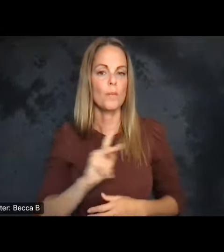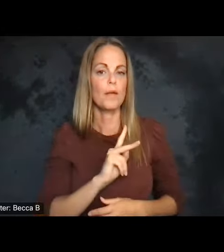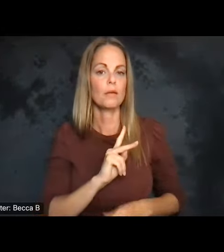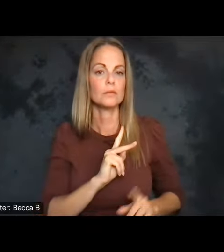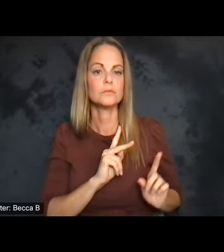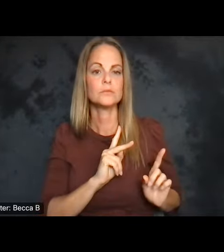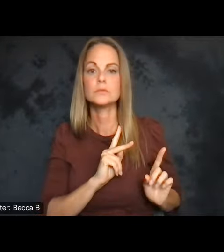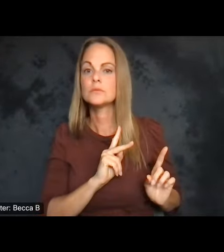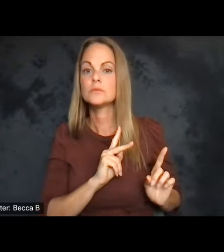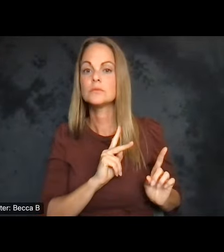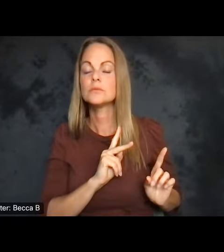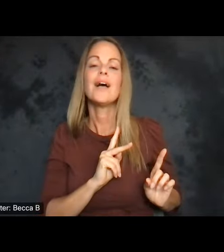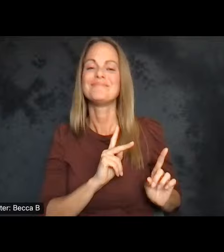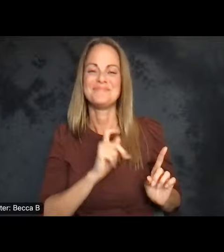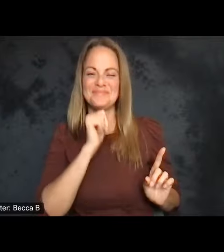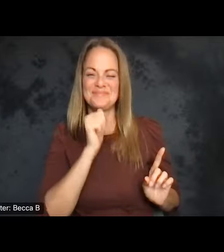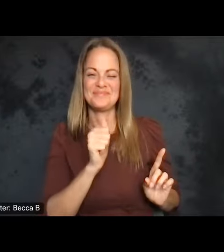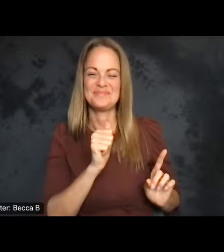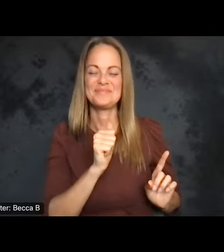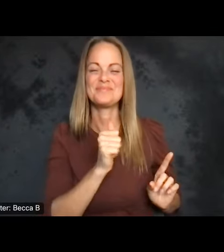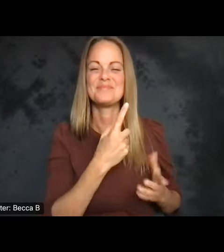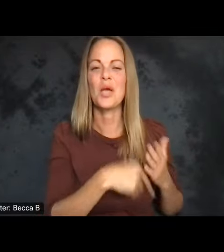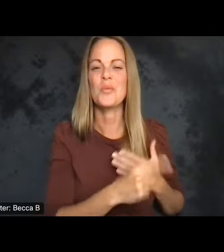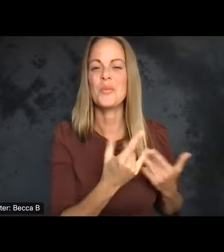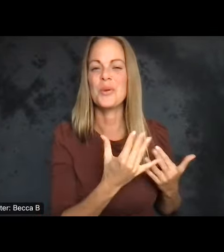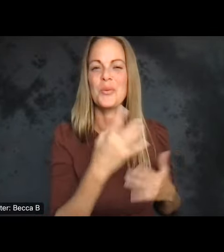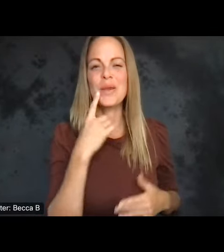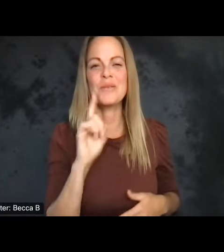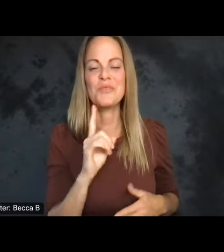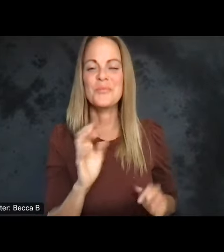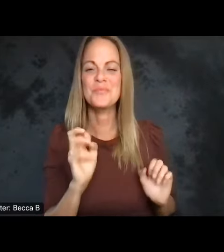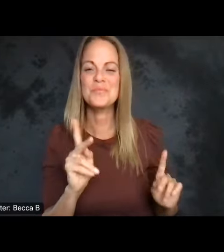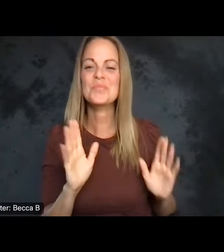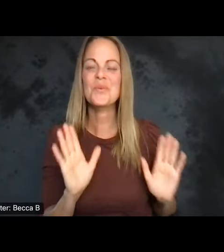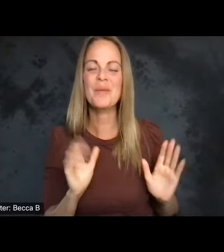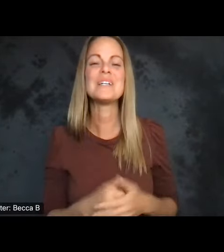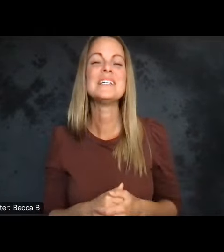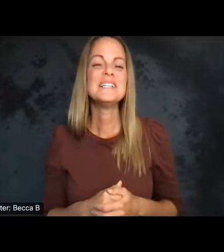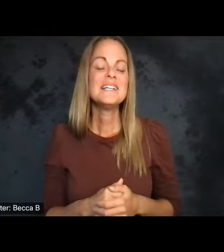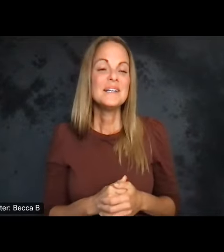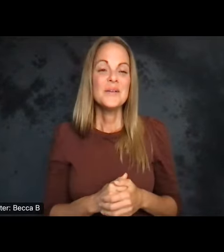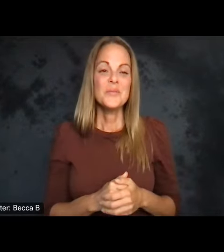no, that's not it. So, all righty. With that, I